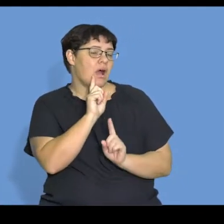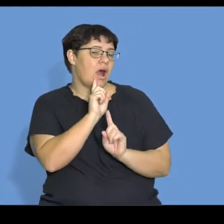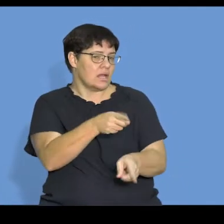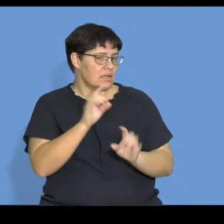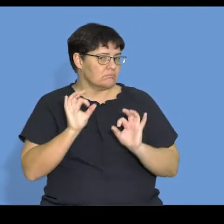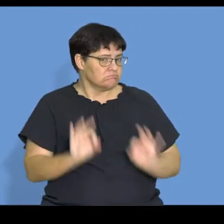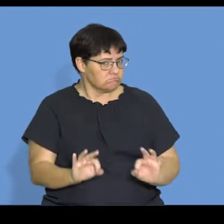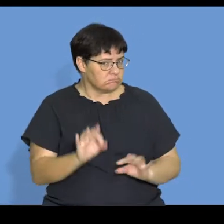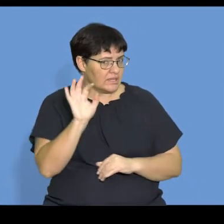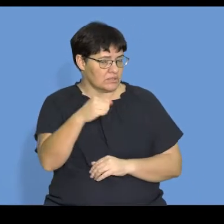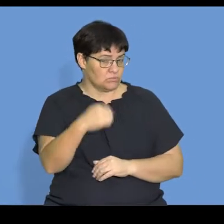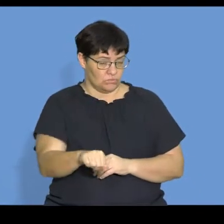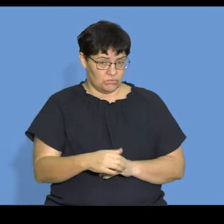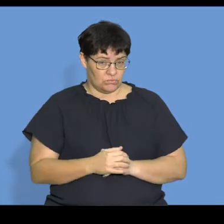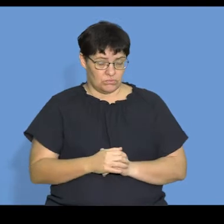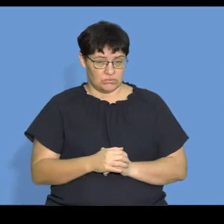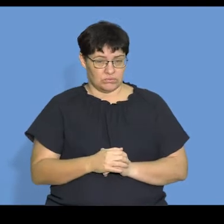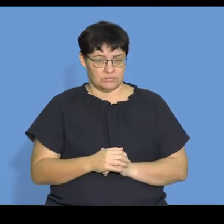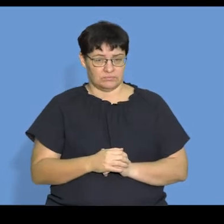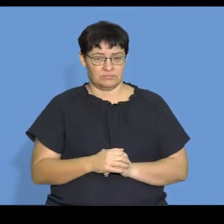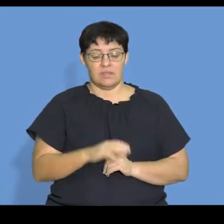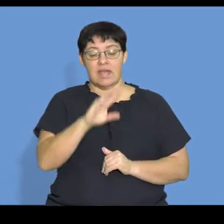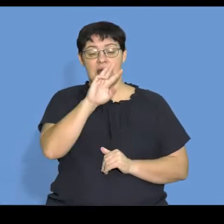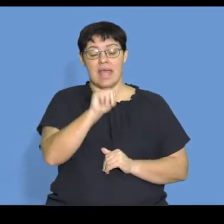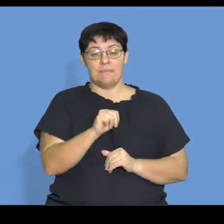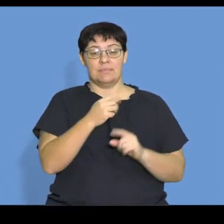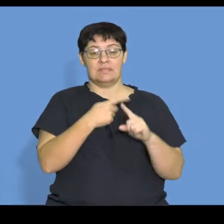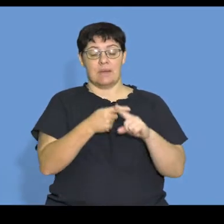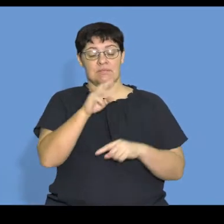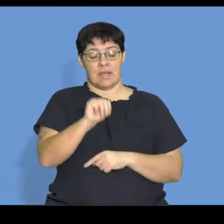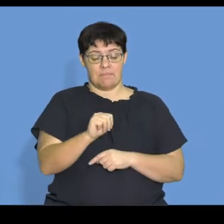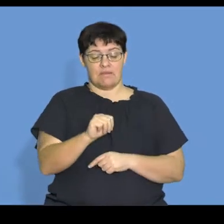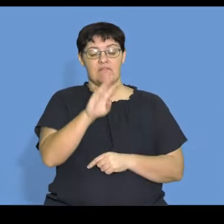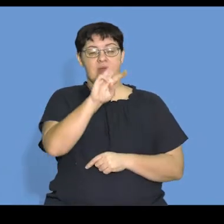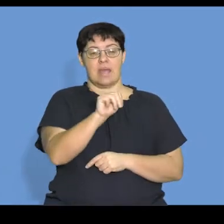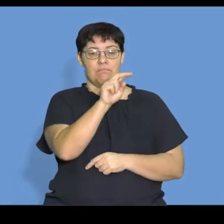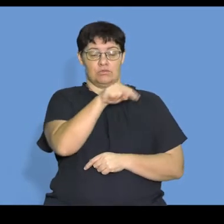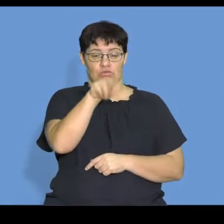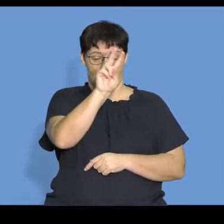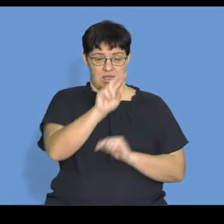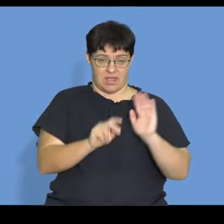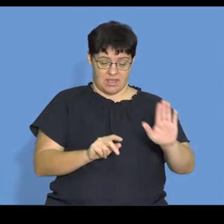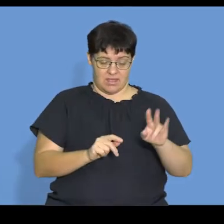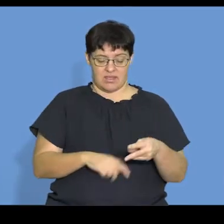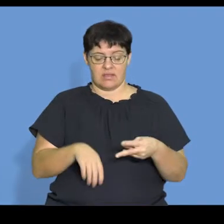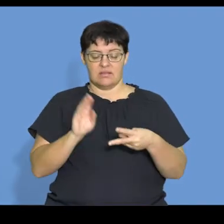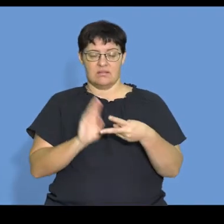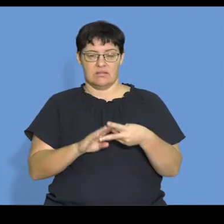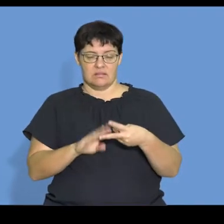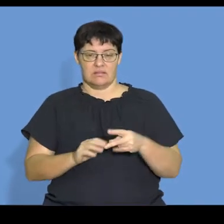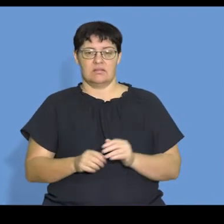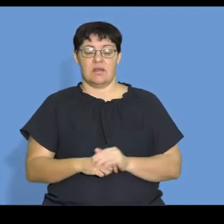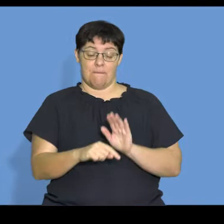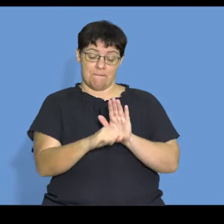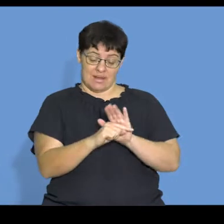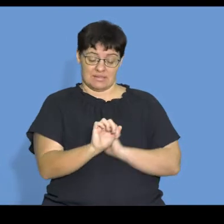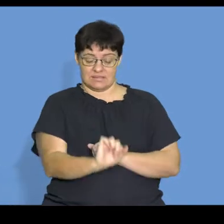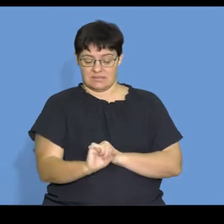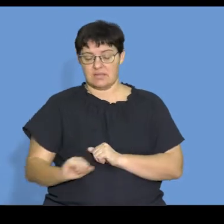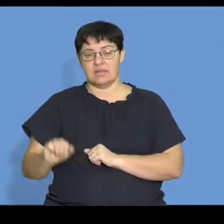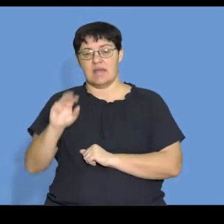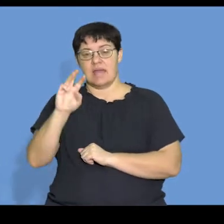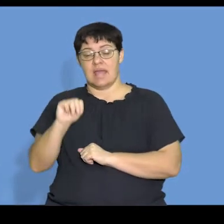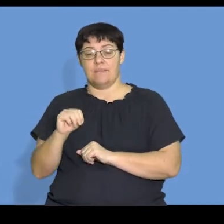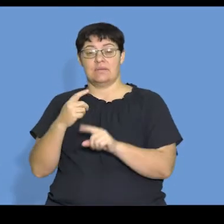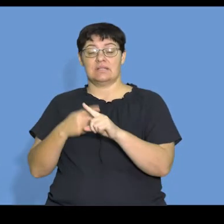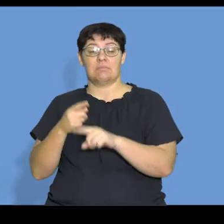or not. So m multiplied by m will give me m squared, minus m multiplied